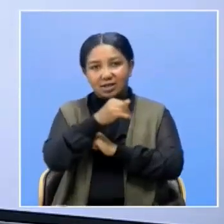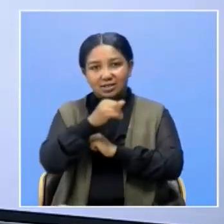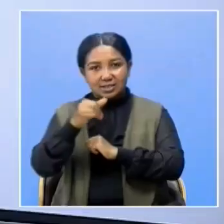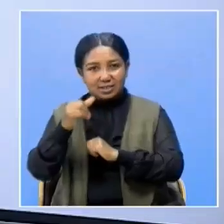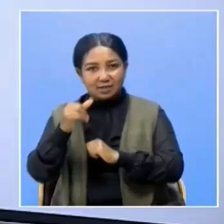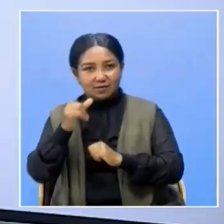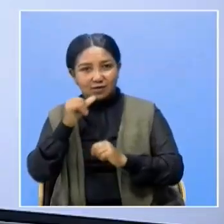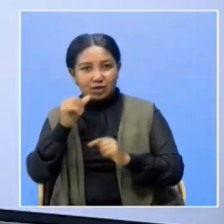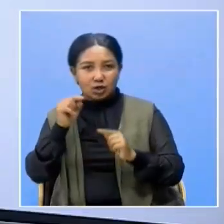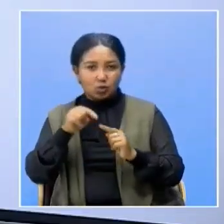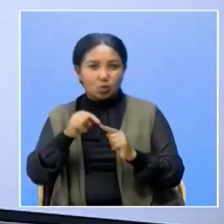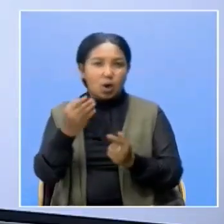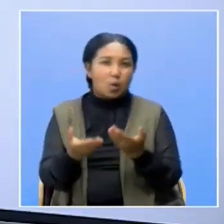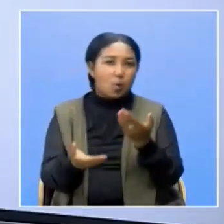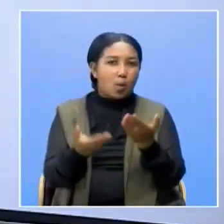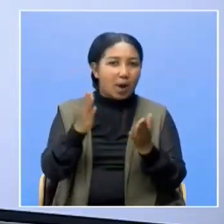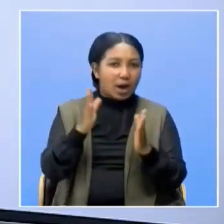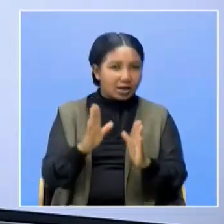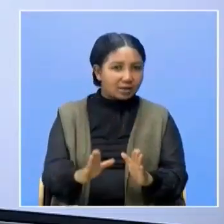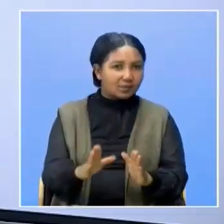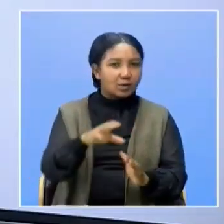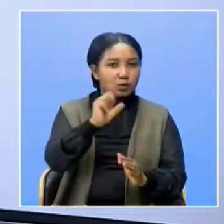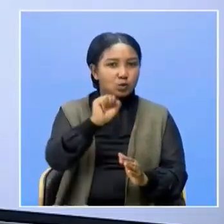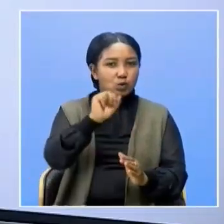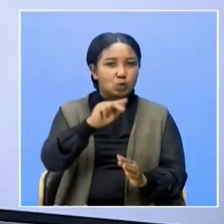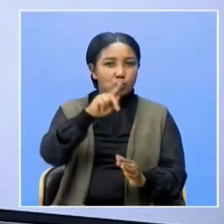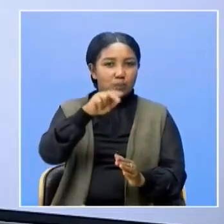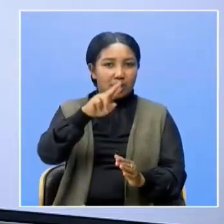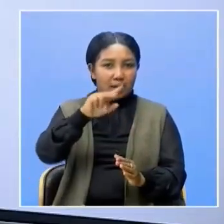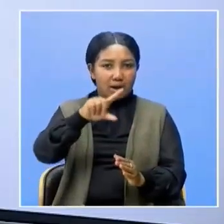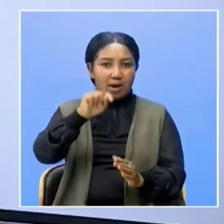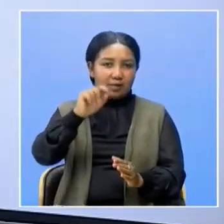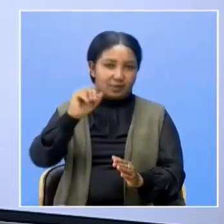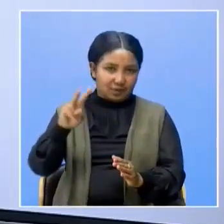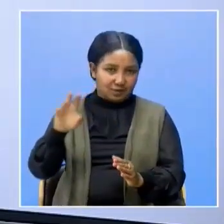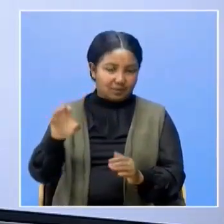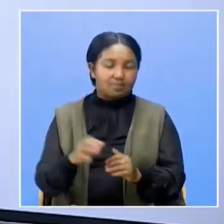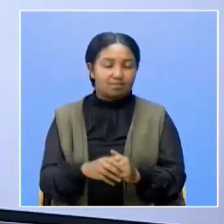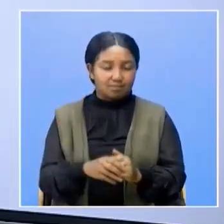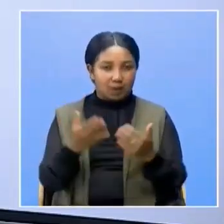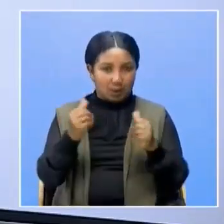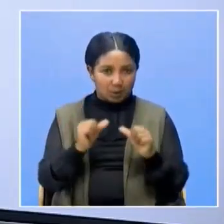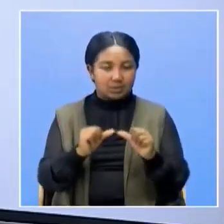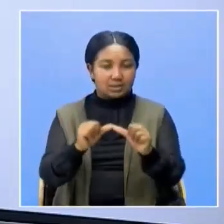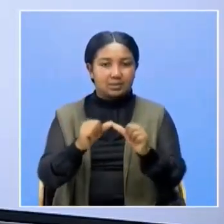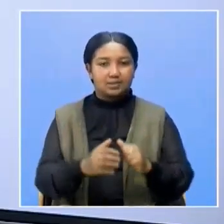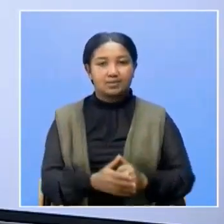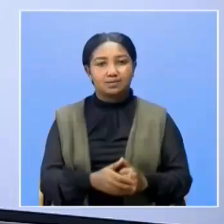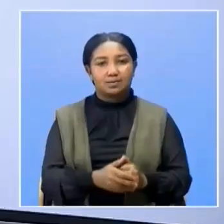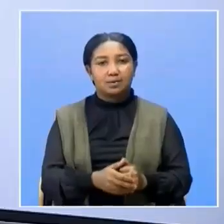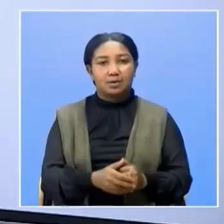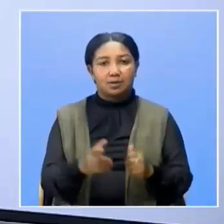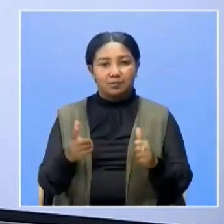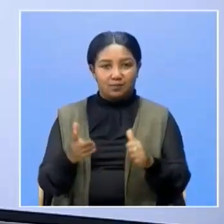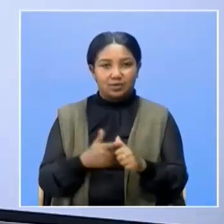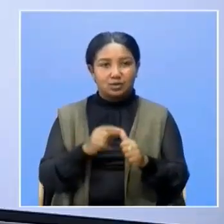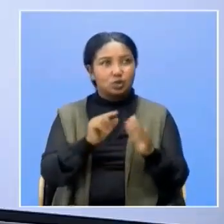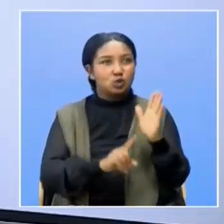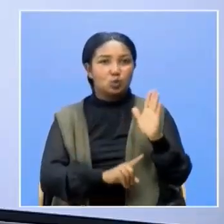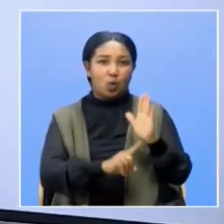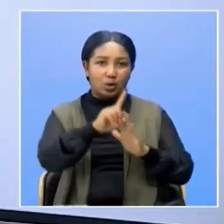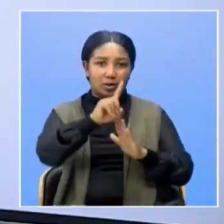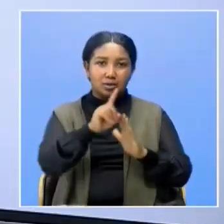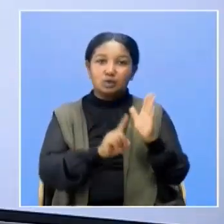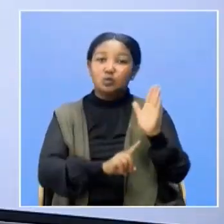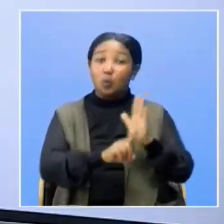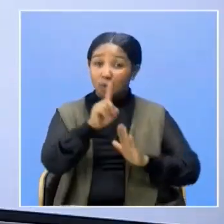into comparative and superlative, all right? Let's go now. Let's see. Let's start with this one, tall.